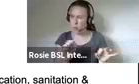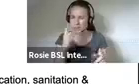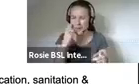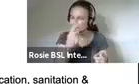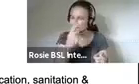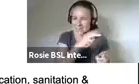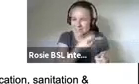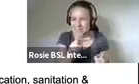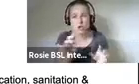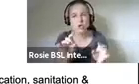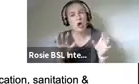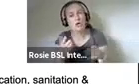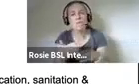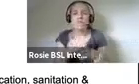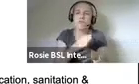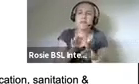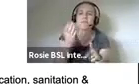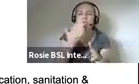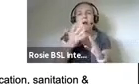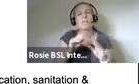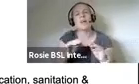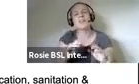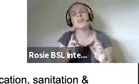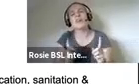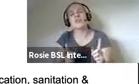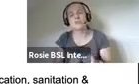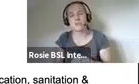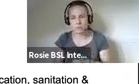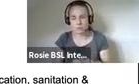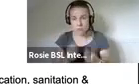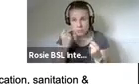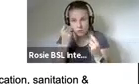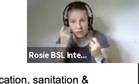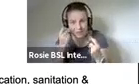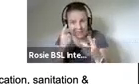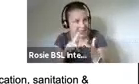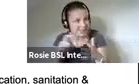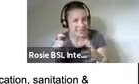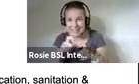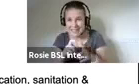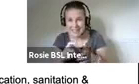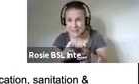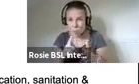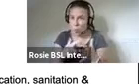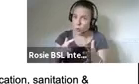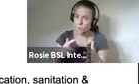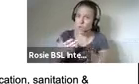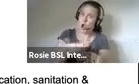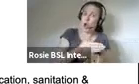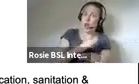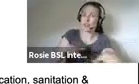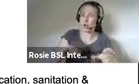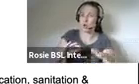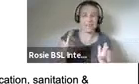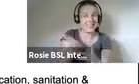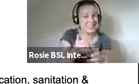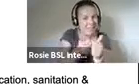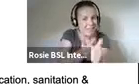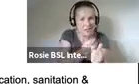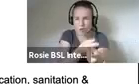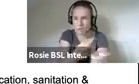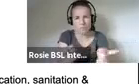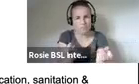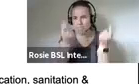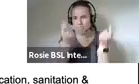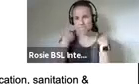pre-primary education. And understanding around early childhood intervention was also not quite there. For Mozambique